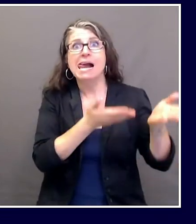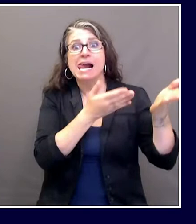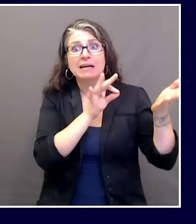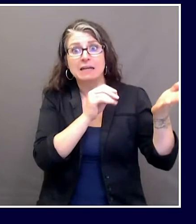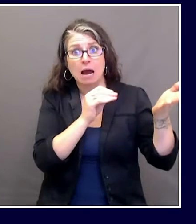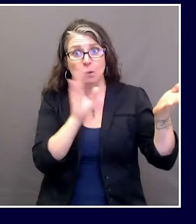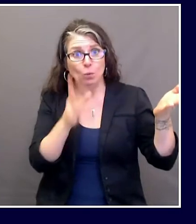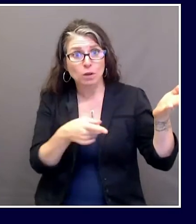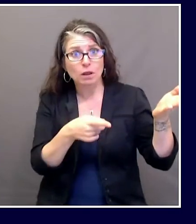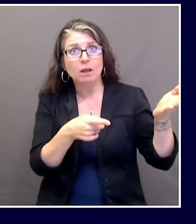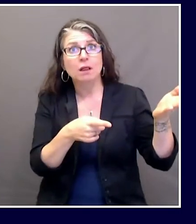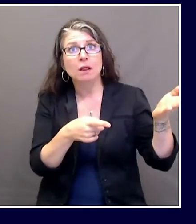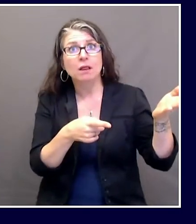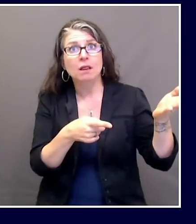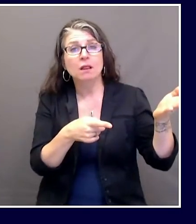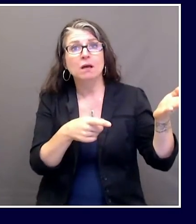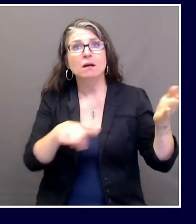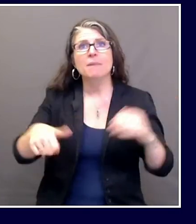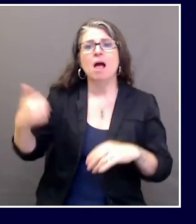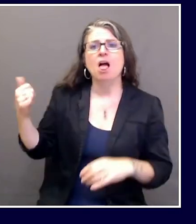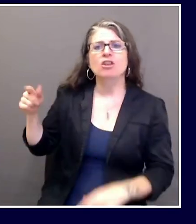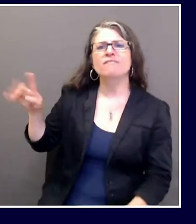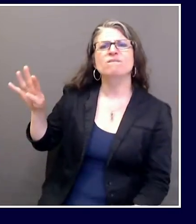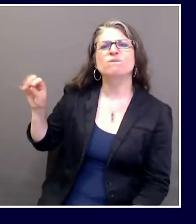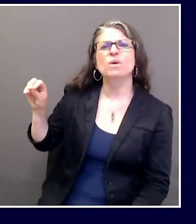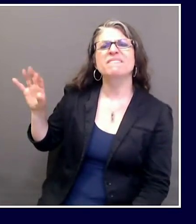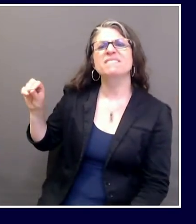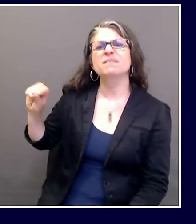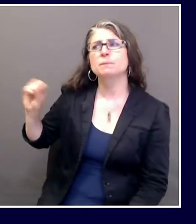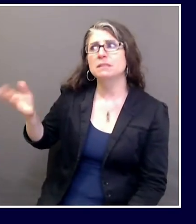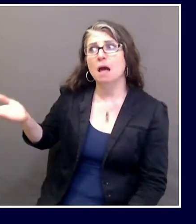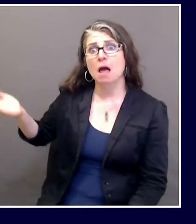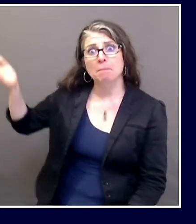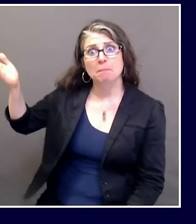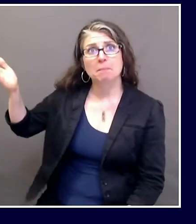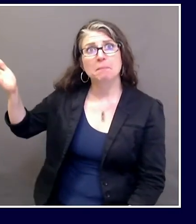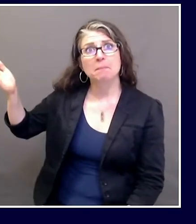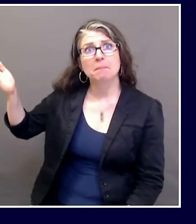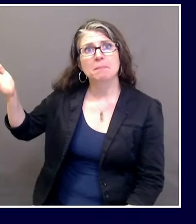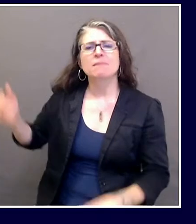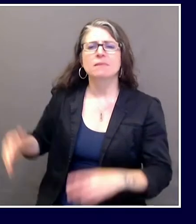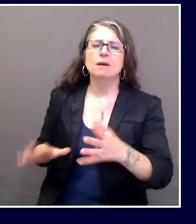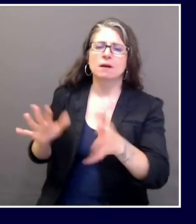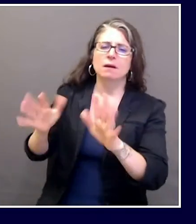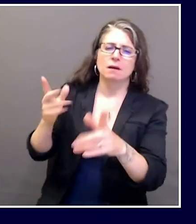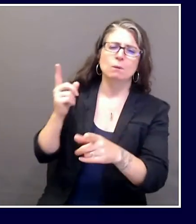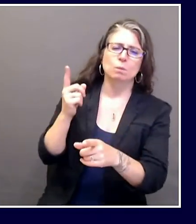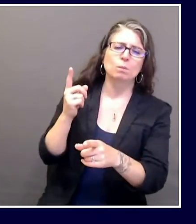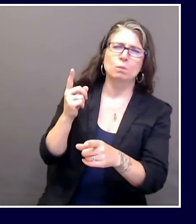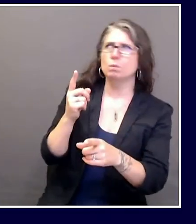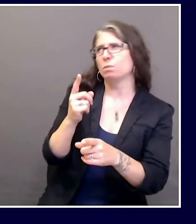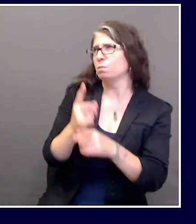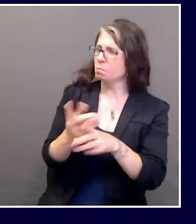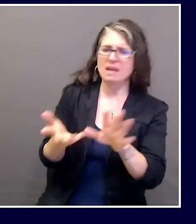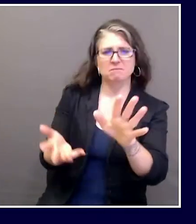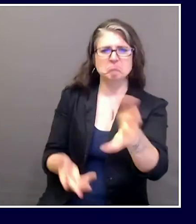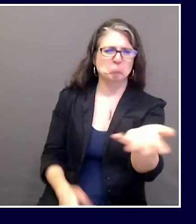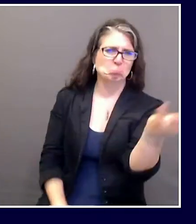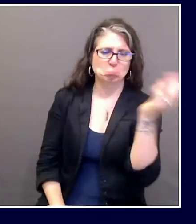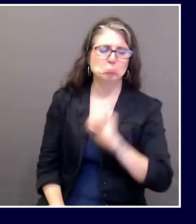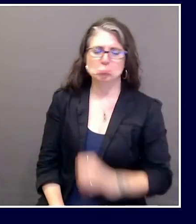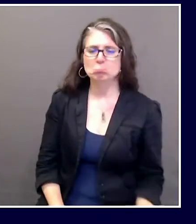about right. Yep. Okay. The second question I had to do with age group, and Commissioner Lambrew just talked about this. So if it's too